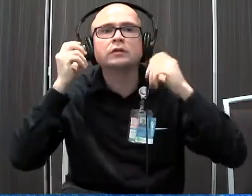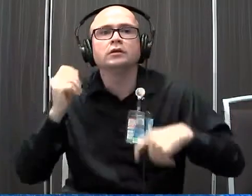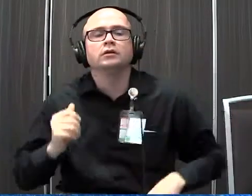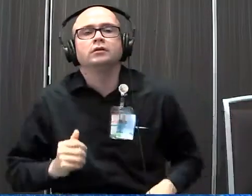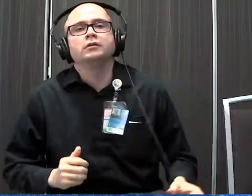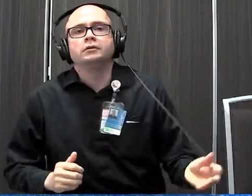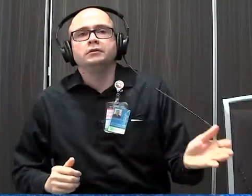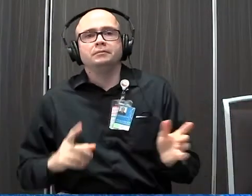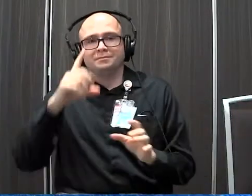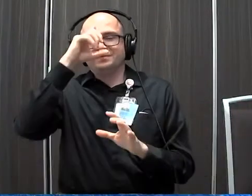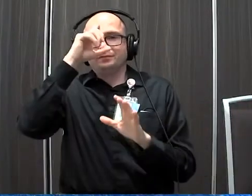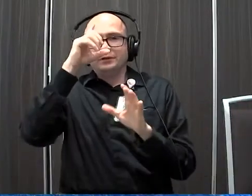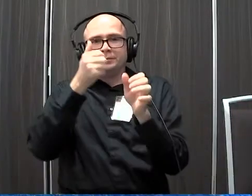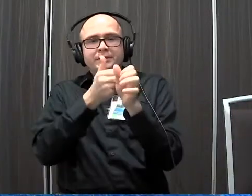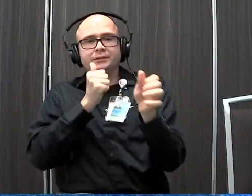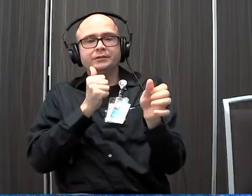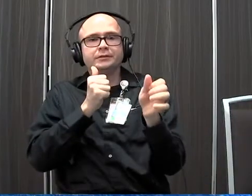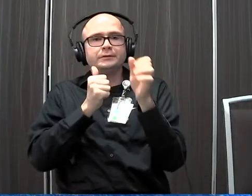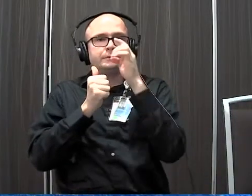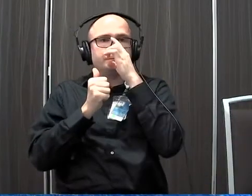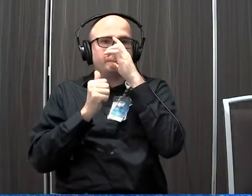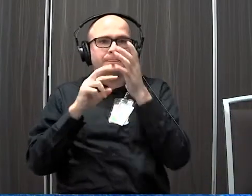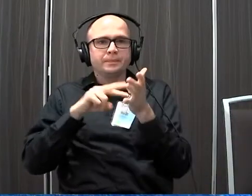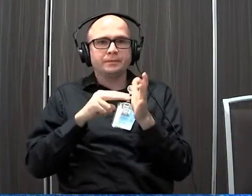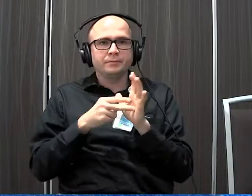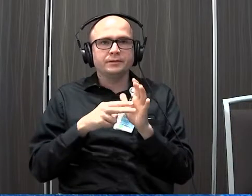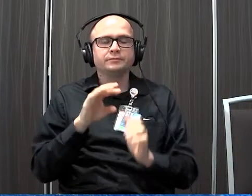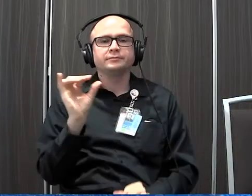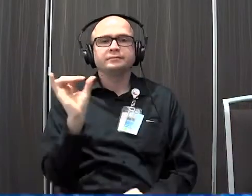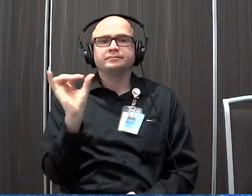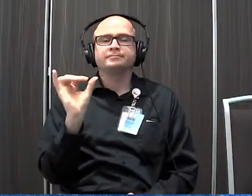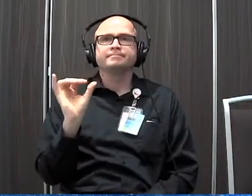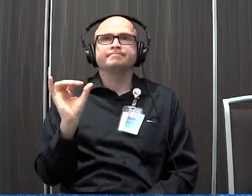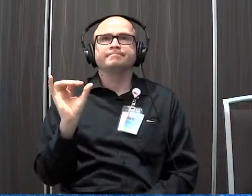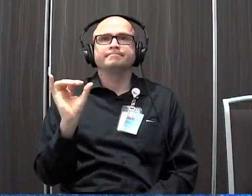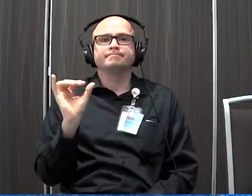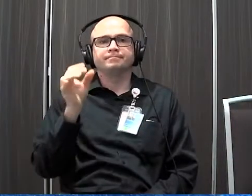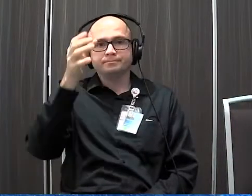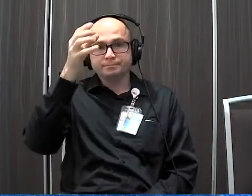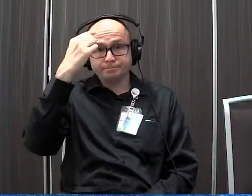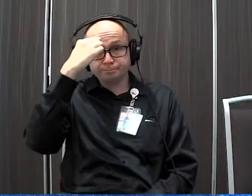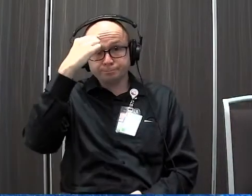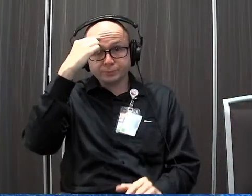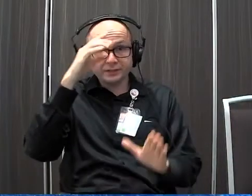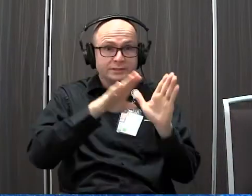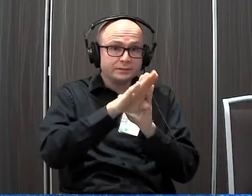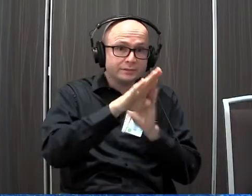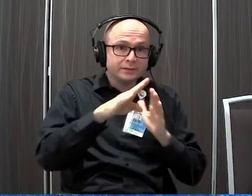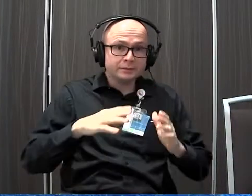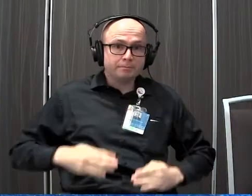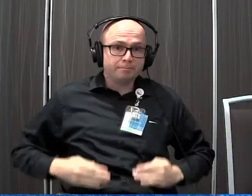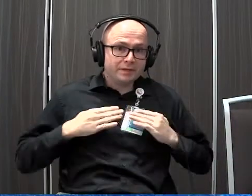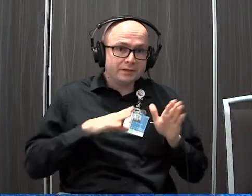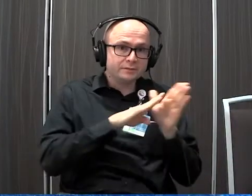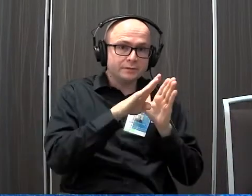delays, and by that I mean delays in cognitive development, physical development, and